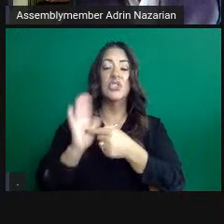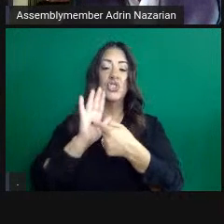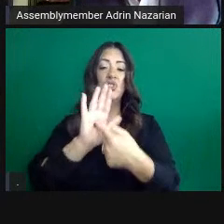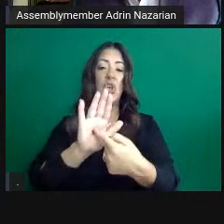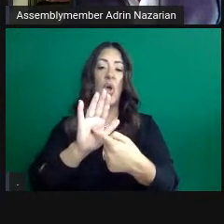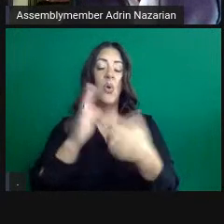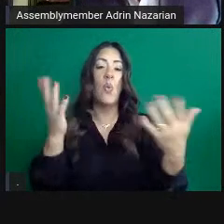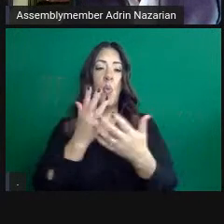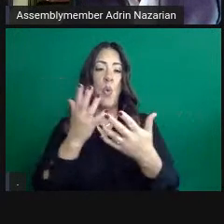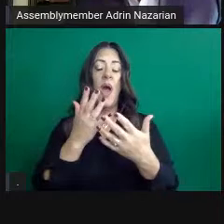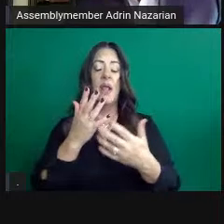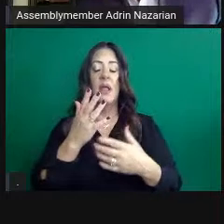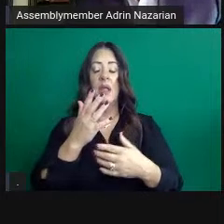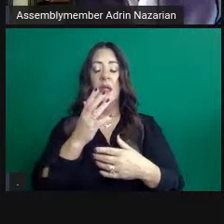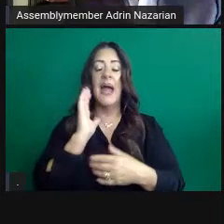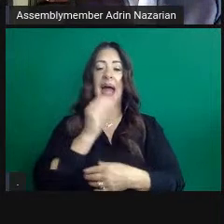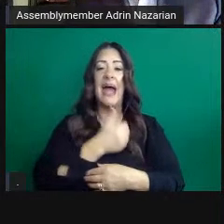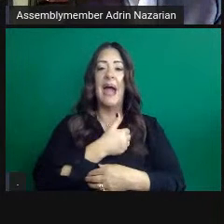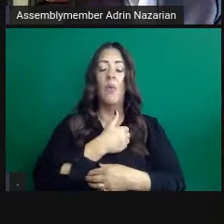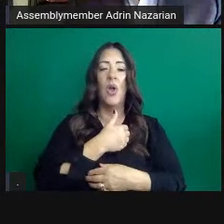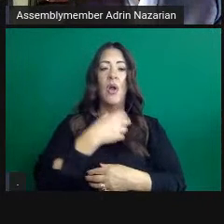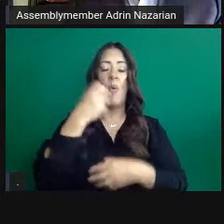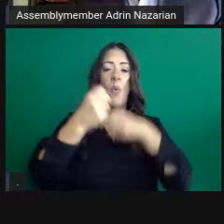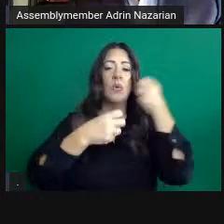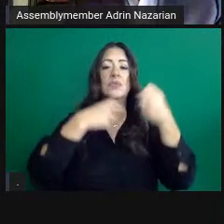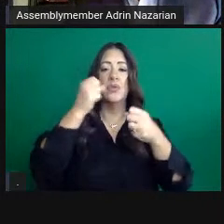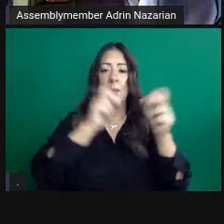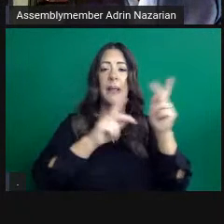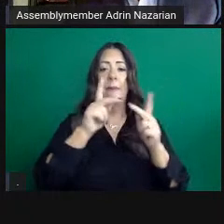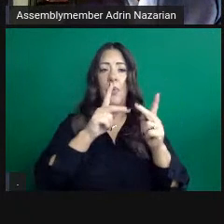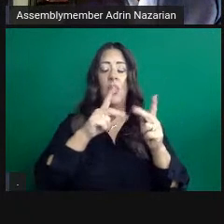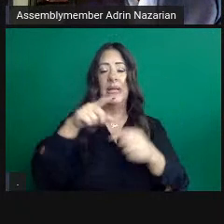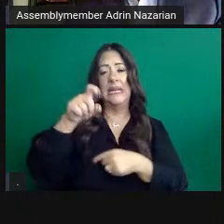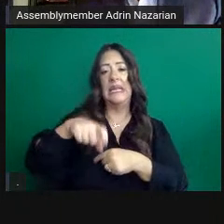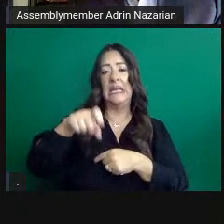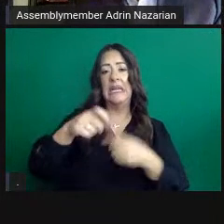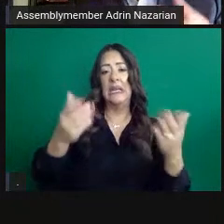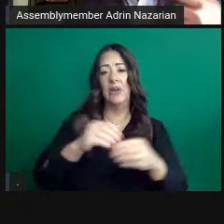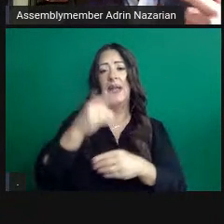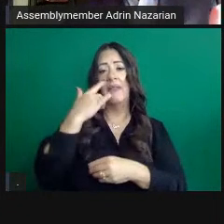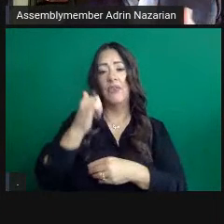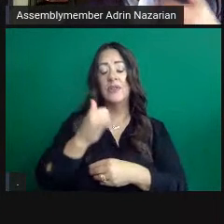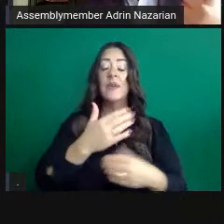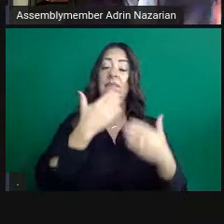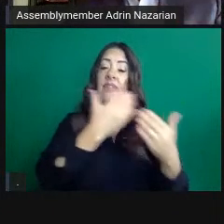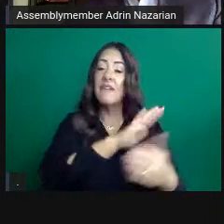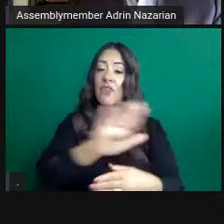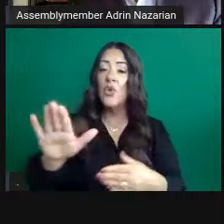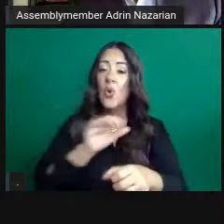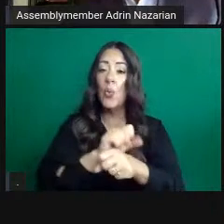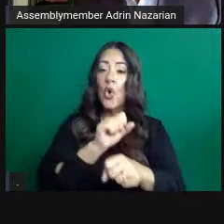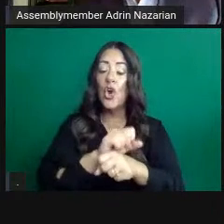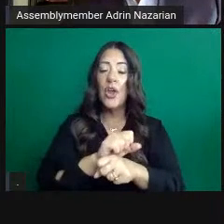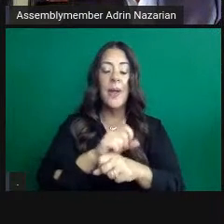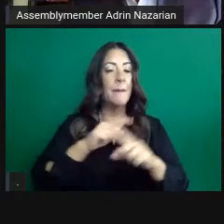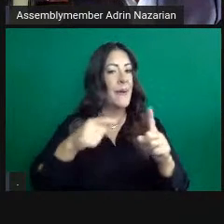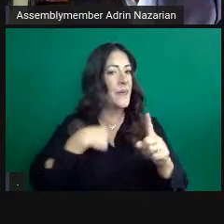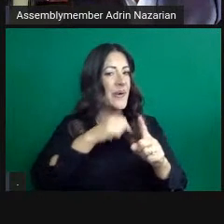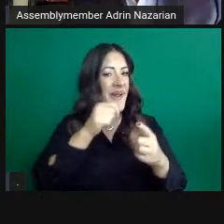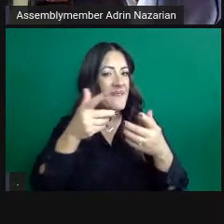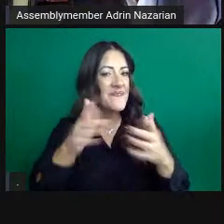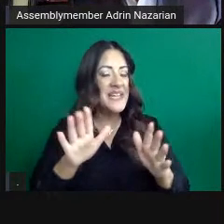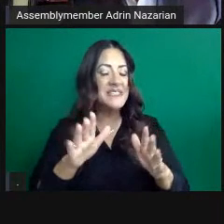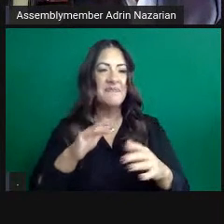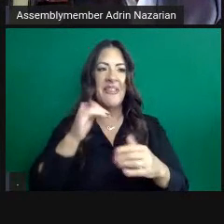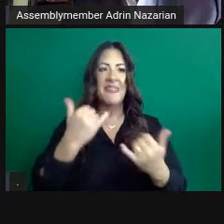aging population of California. So thank you again for all the work that's done. But this is, as was said before, this is just the